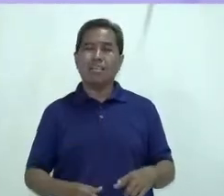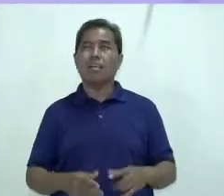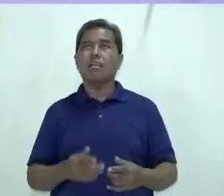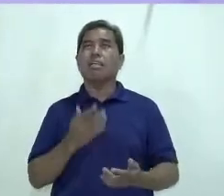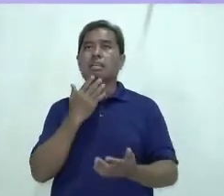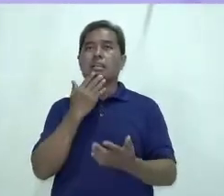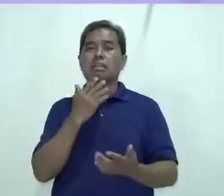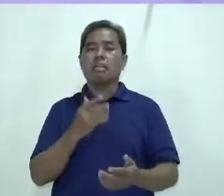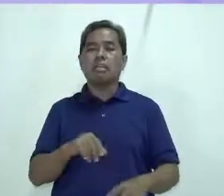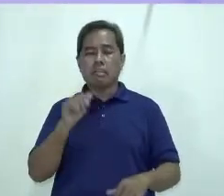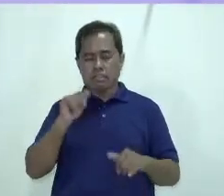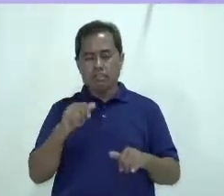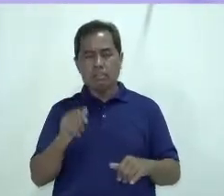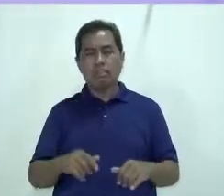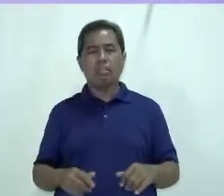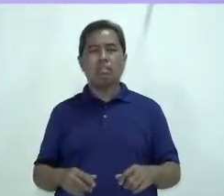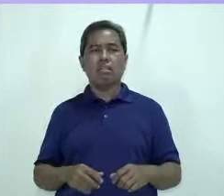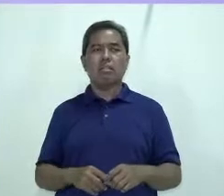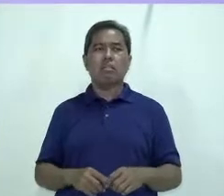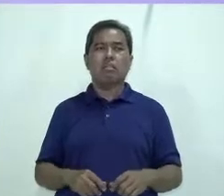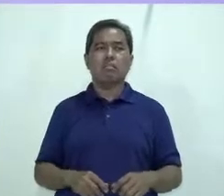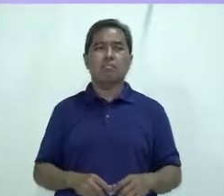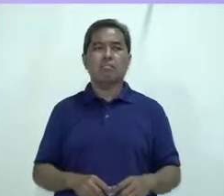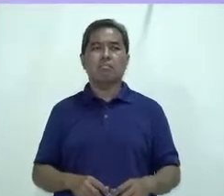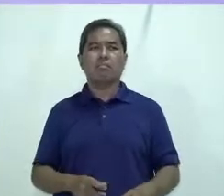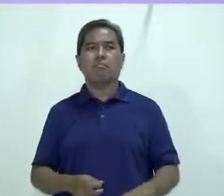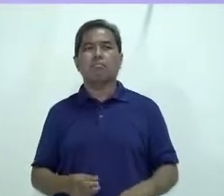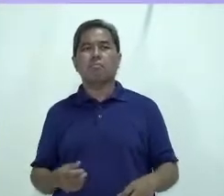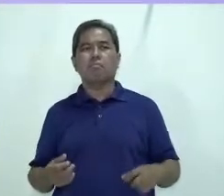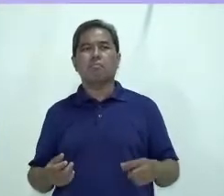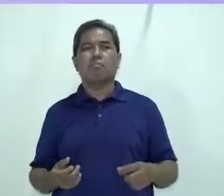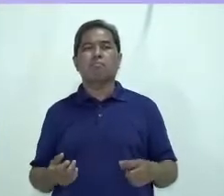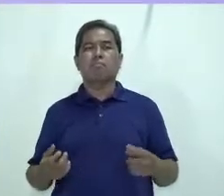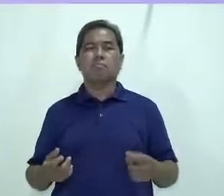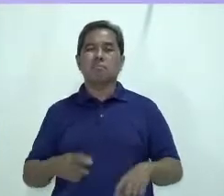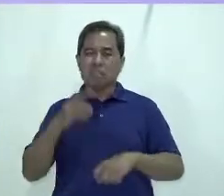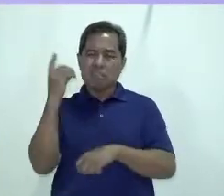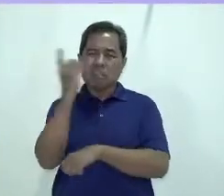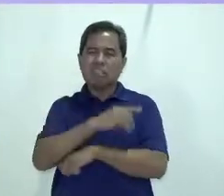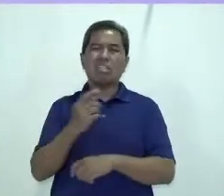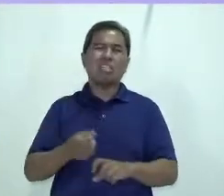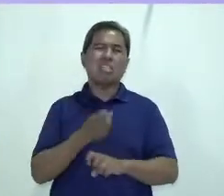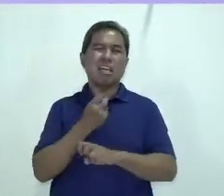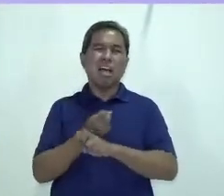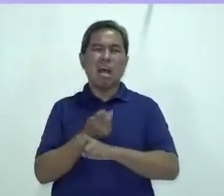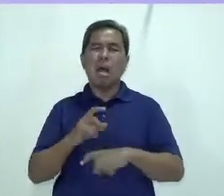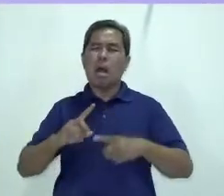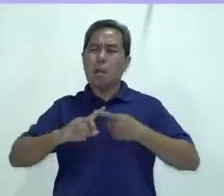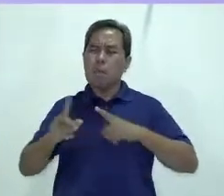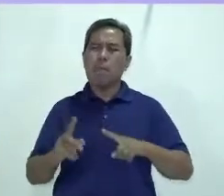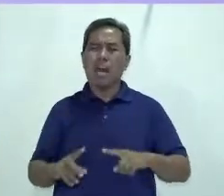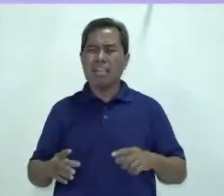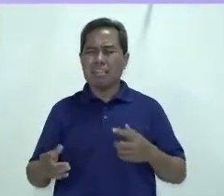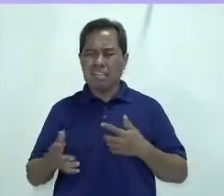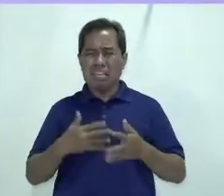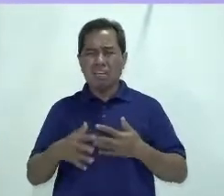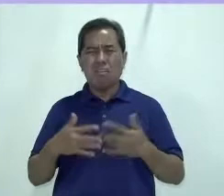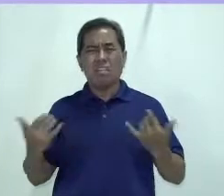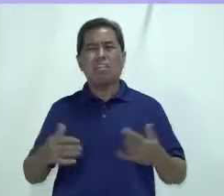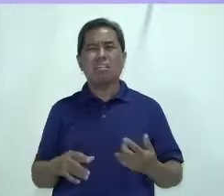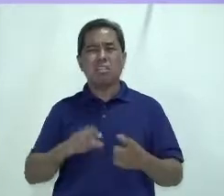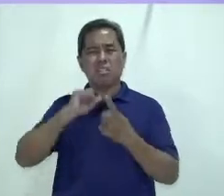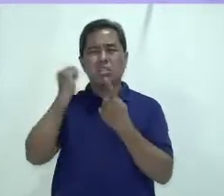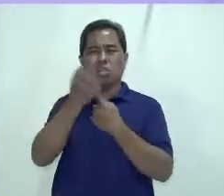are limited, I'm sick, but regardless of all of these situations, Lord God, You are still worthy